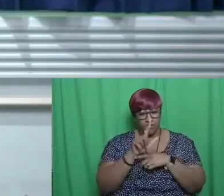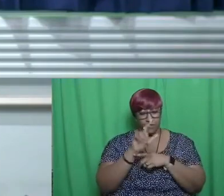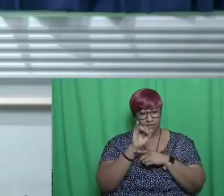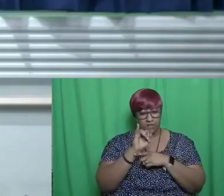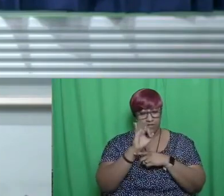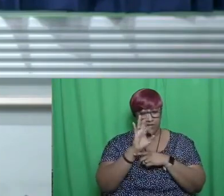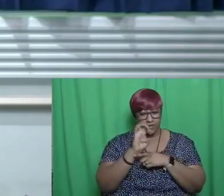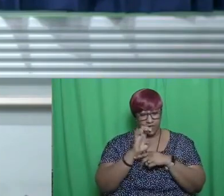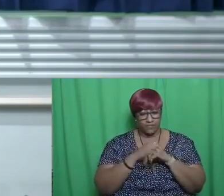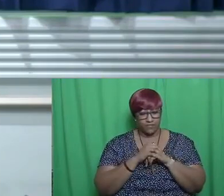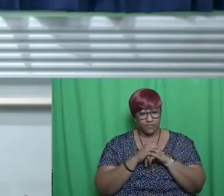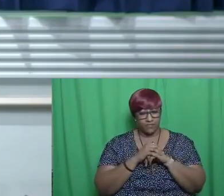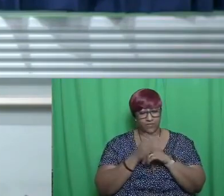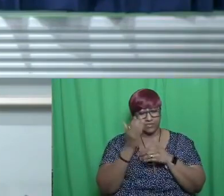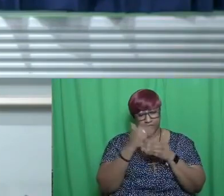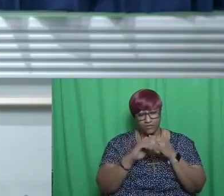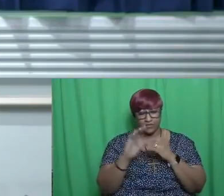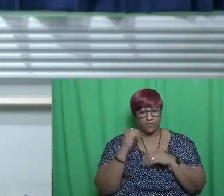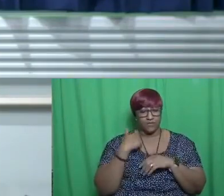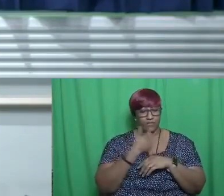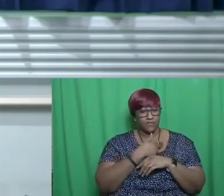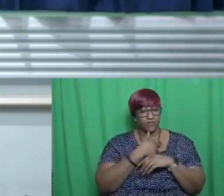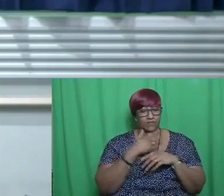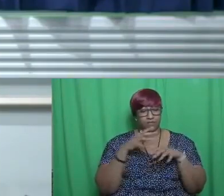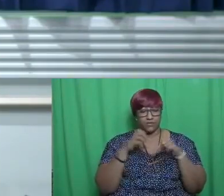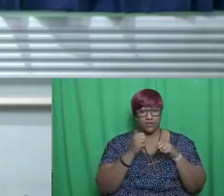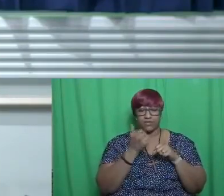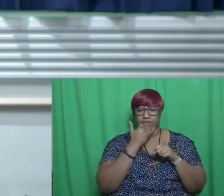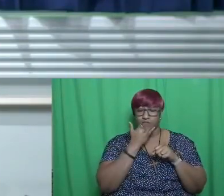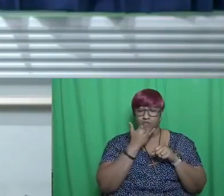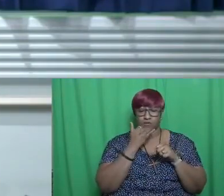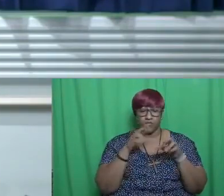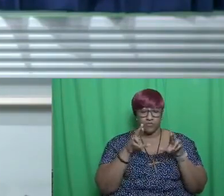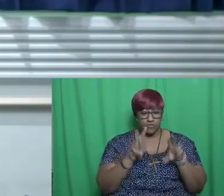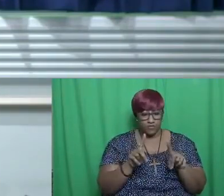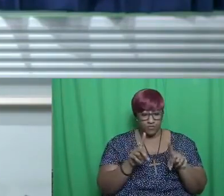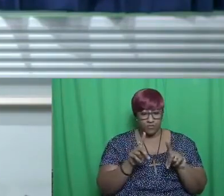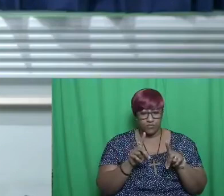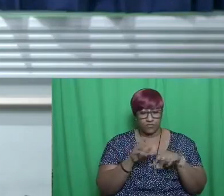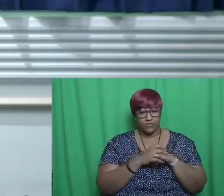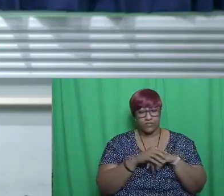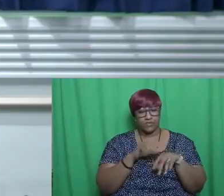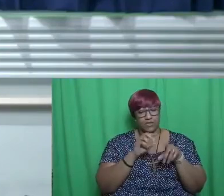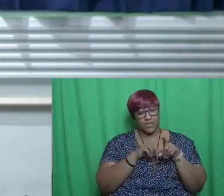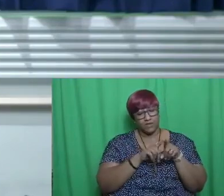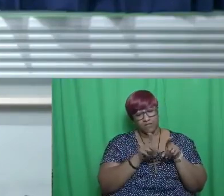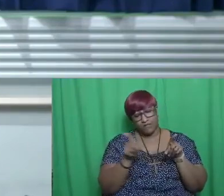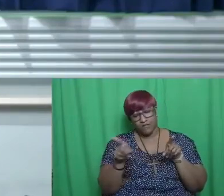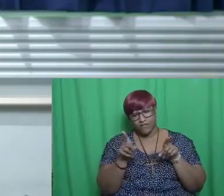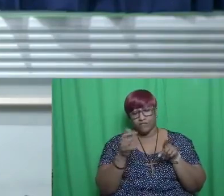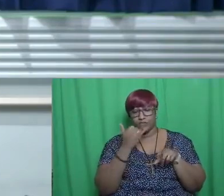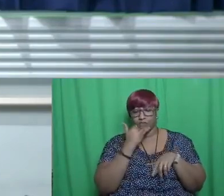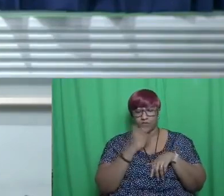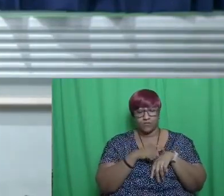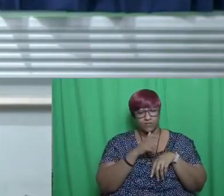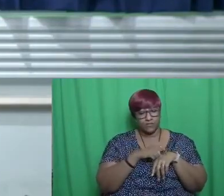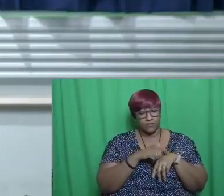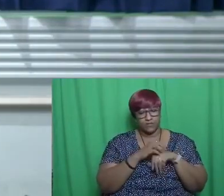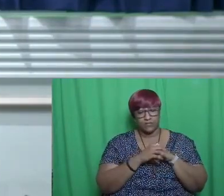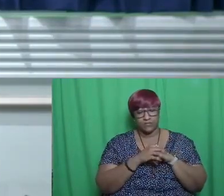life. Some of us have gotten on some wrong roads. We've gotten off at the wrong time.